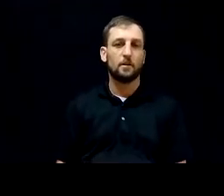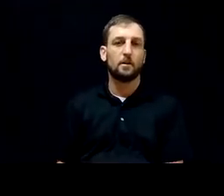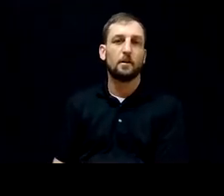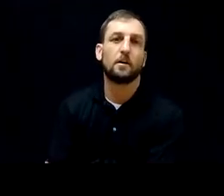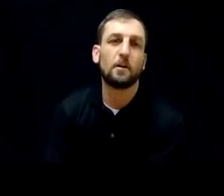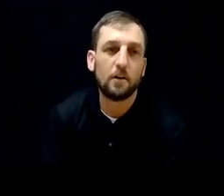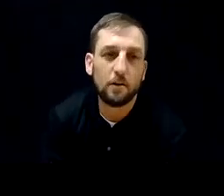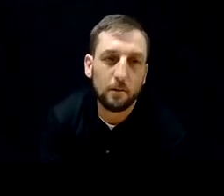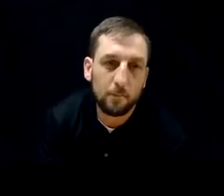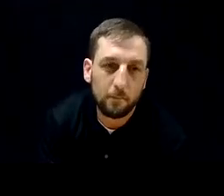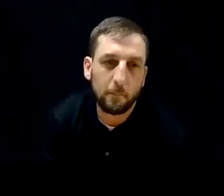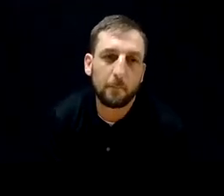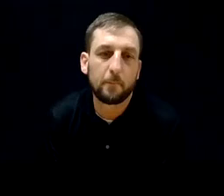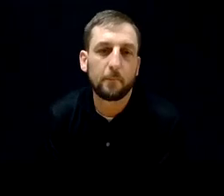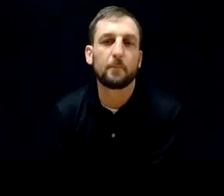Good morning.